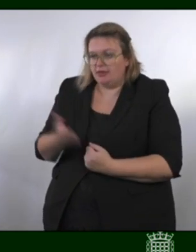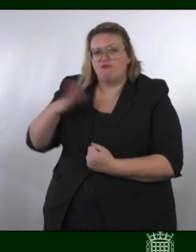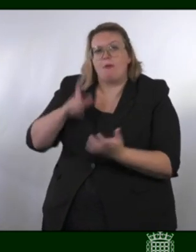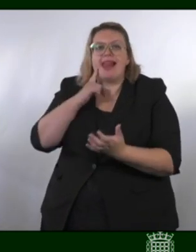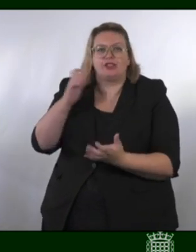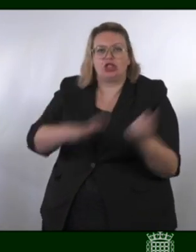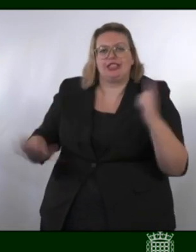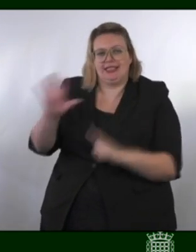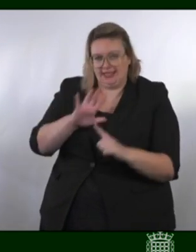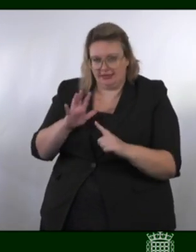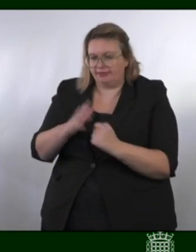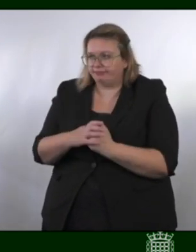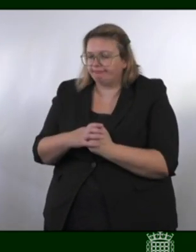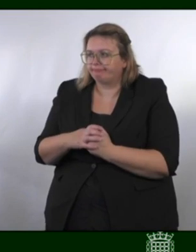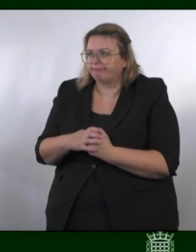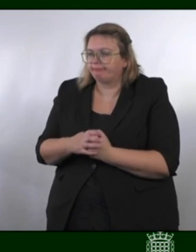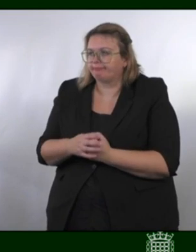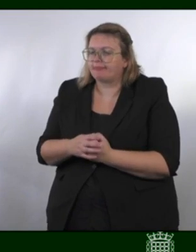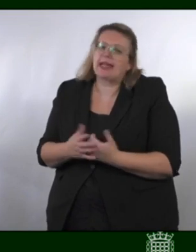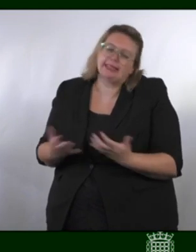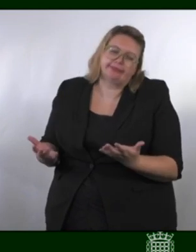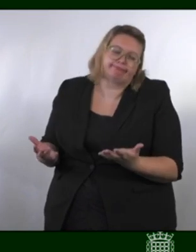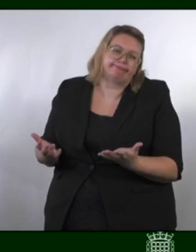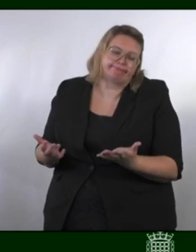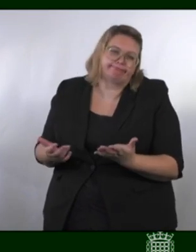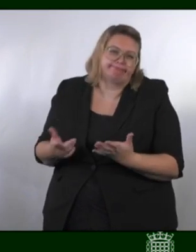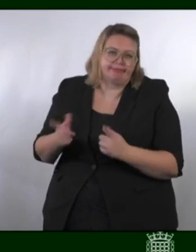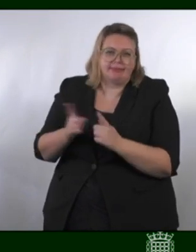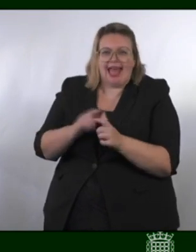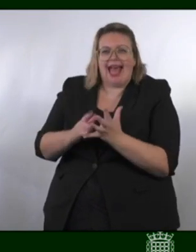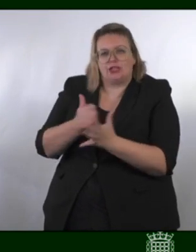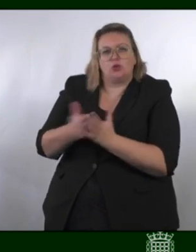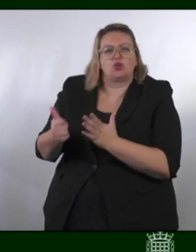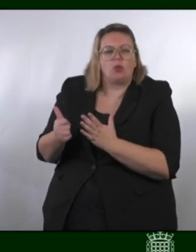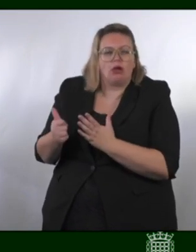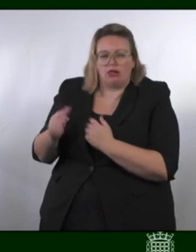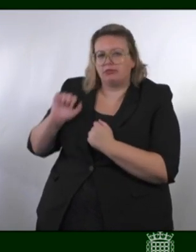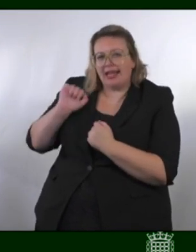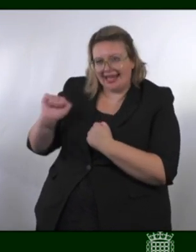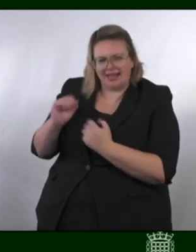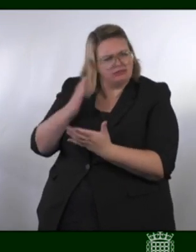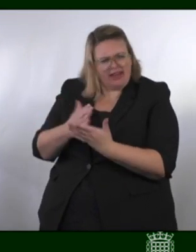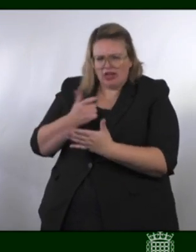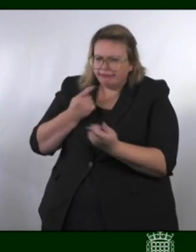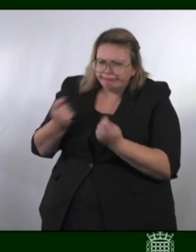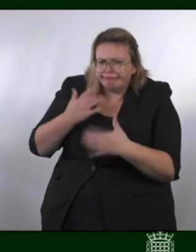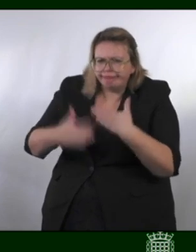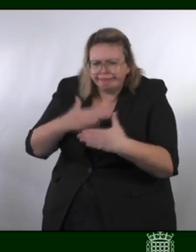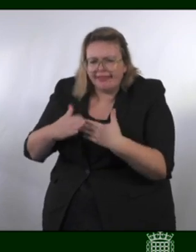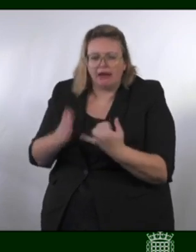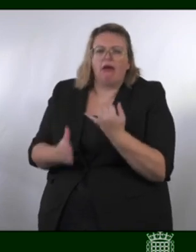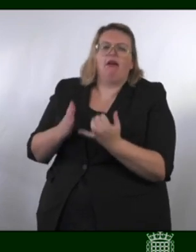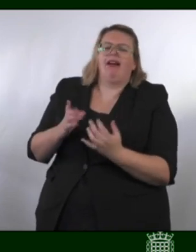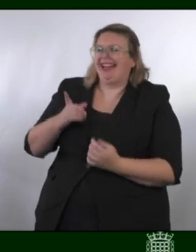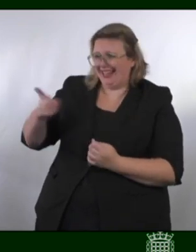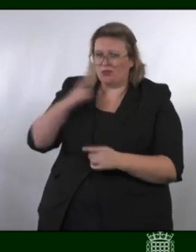say, he was, as usual, typically reasonable and measured, almost until the last moment, when I'm afraid the only person playing